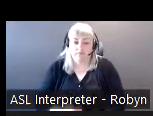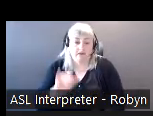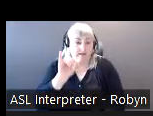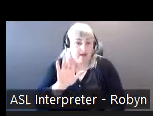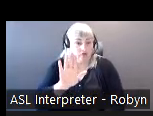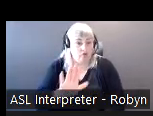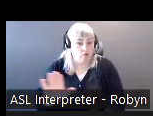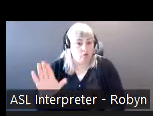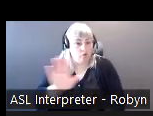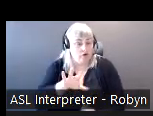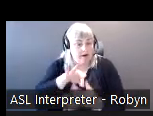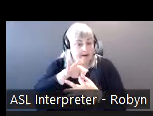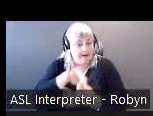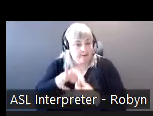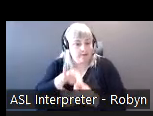anchors.